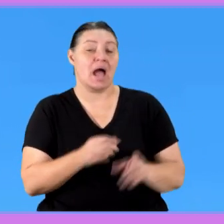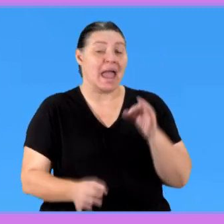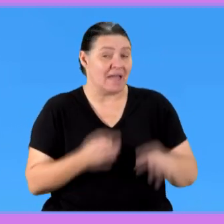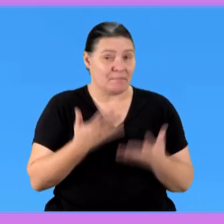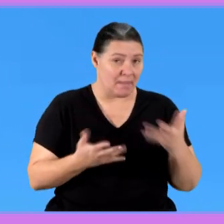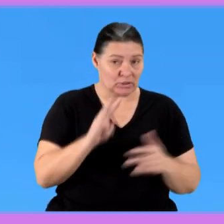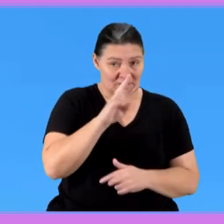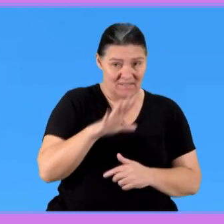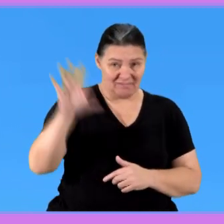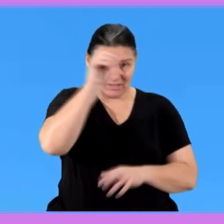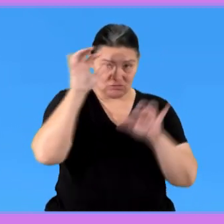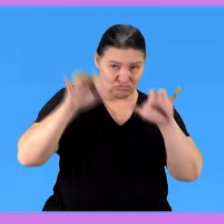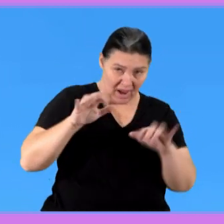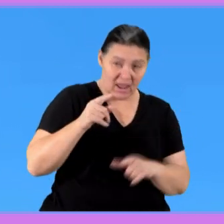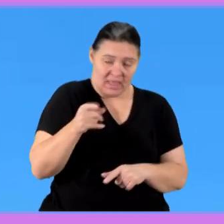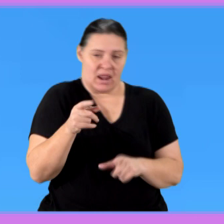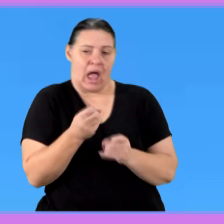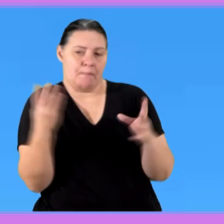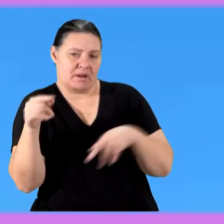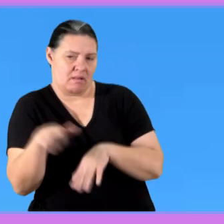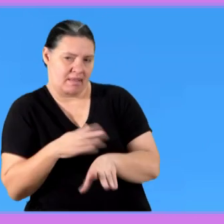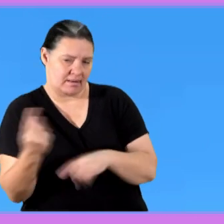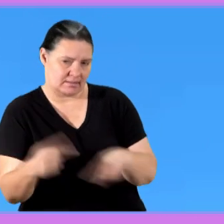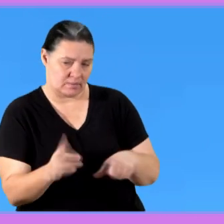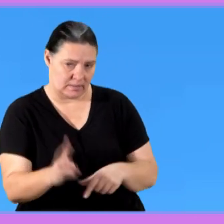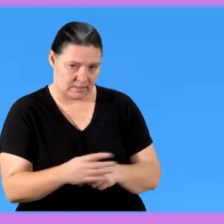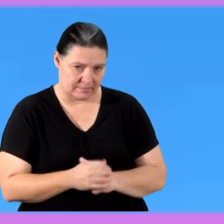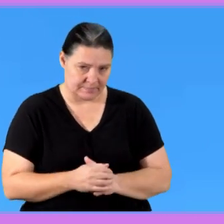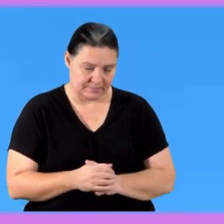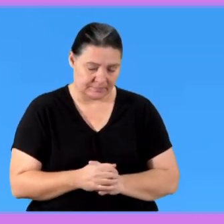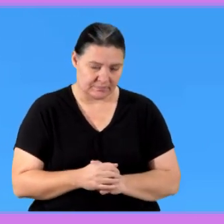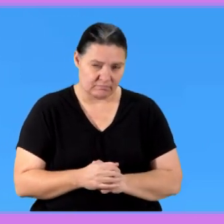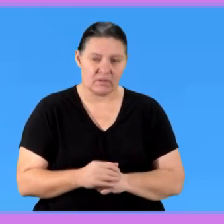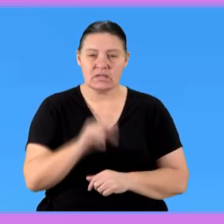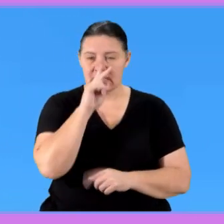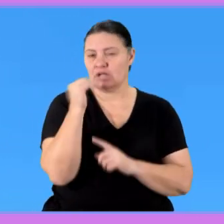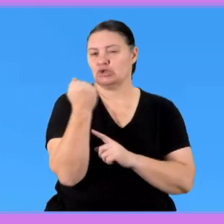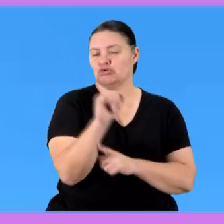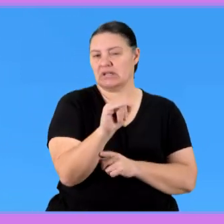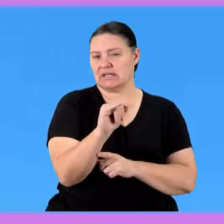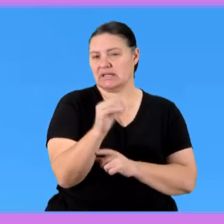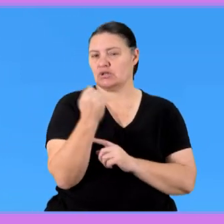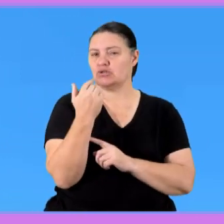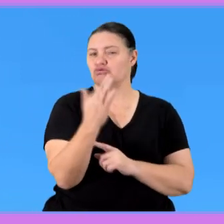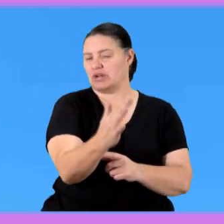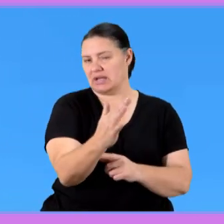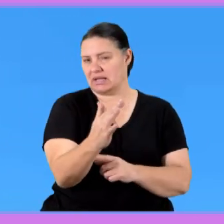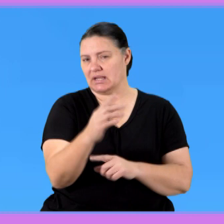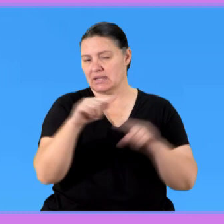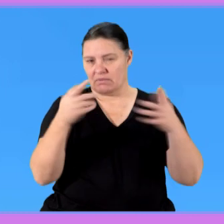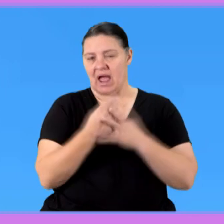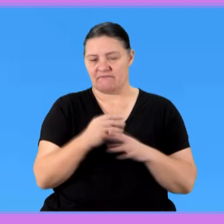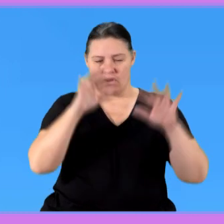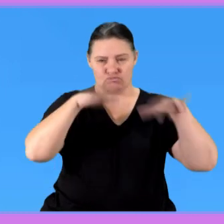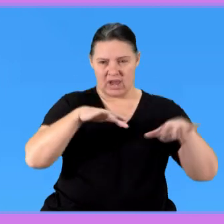rain is 25%. Okay, so now let's look at what our tree diagram is all about. So there we have